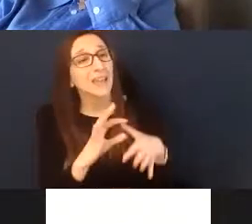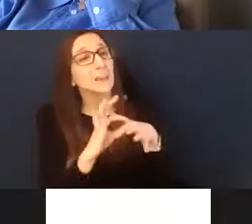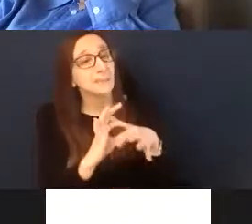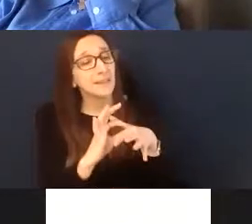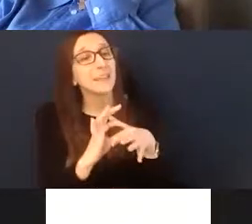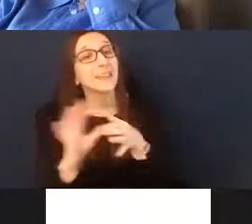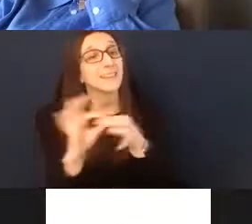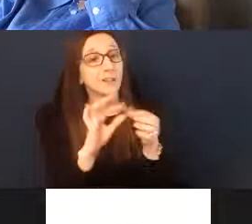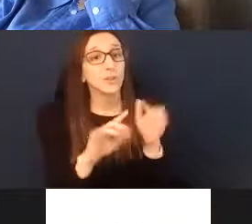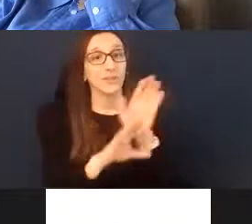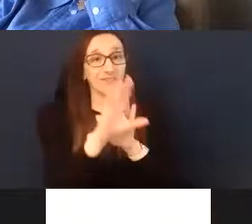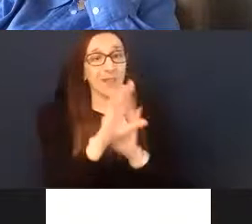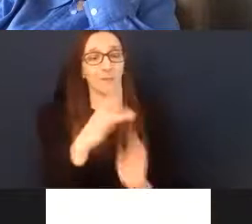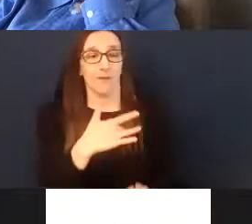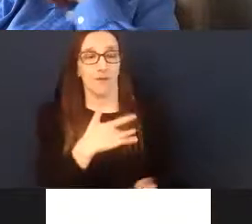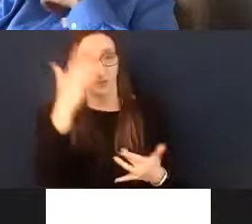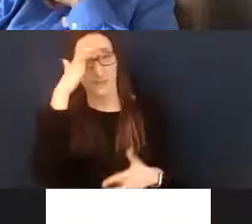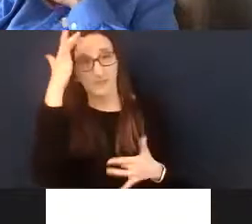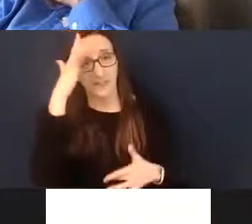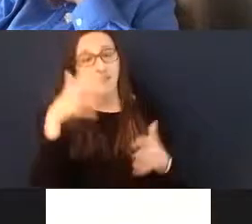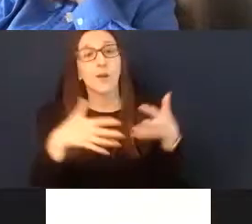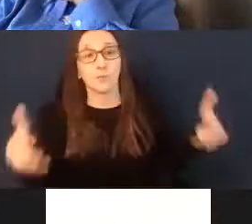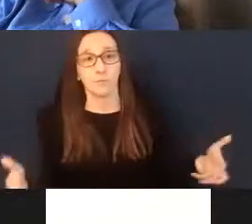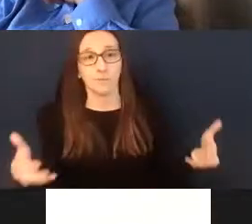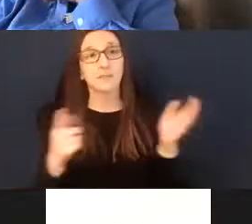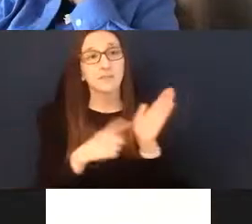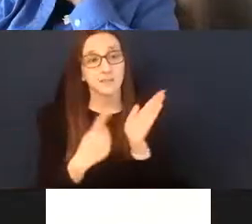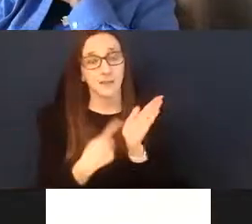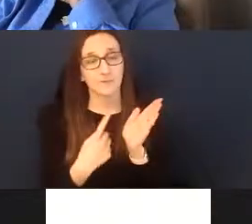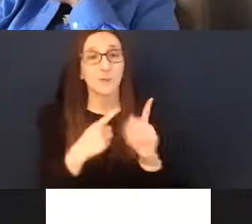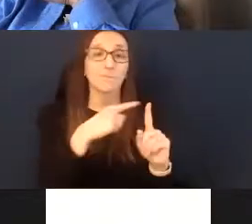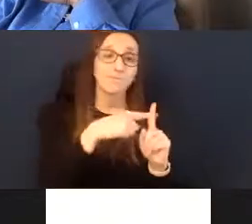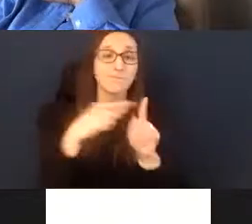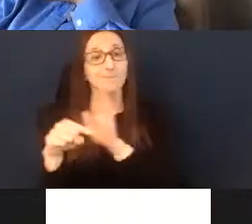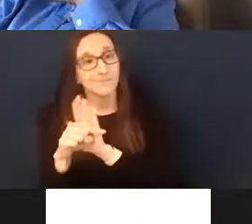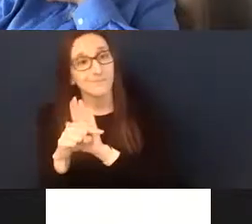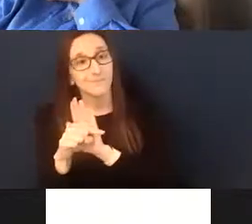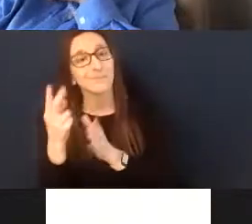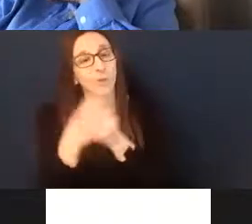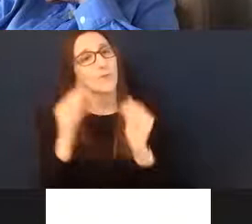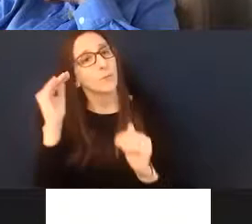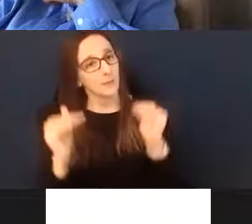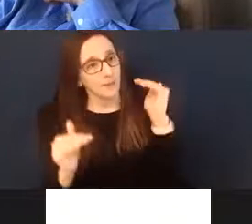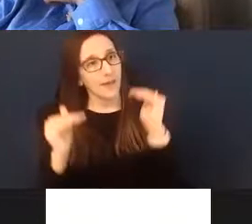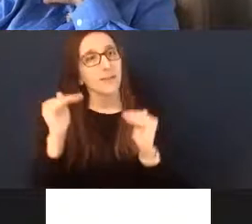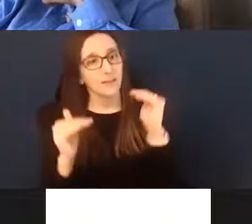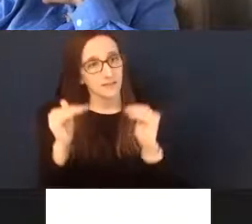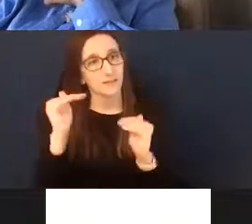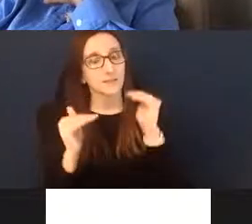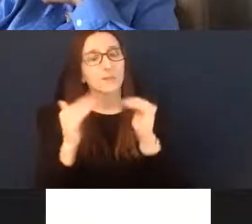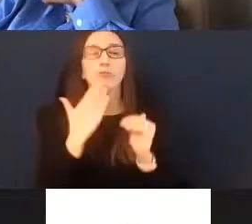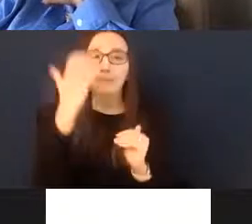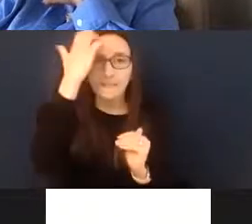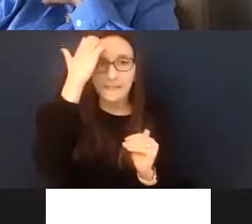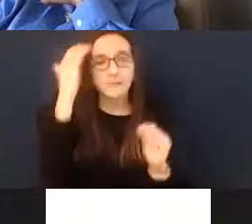heart disease and obesity. So like I said, there's the good and the bad. There's a whole balance that you kind of have to find that works for